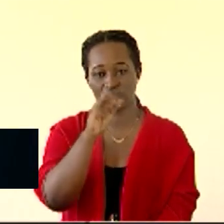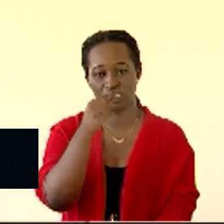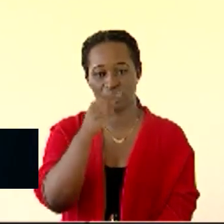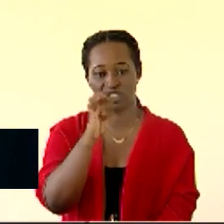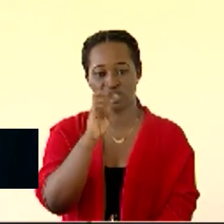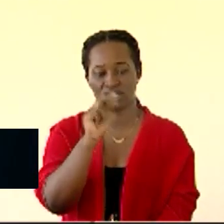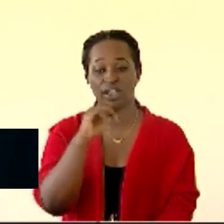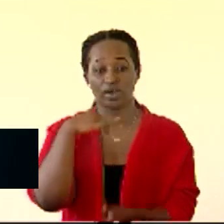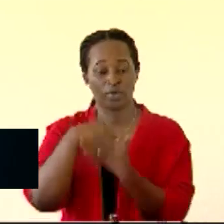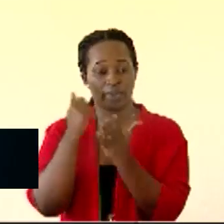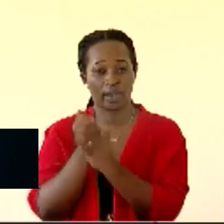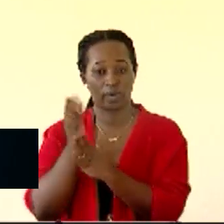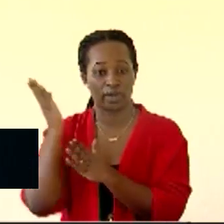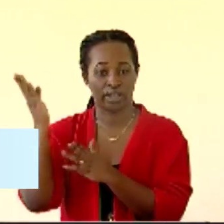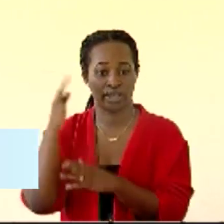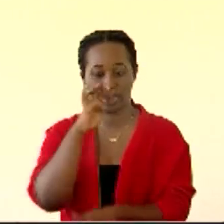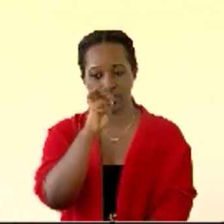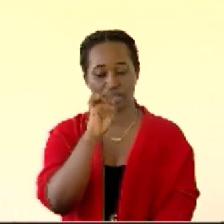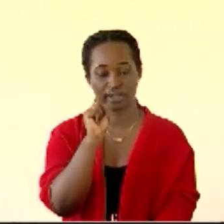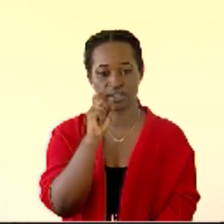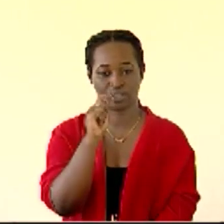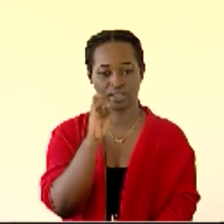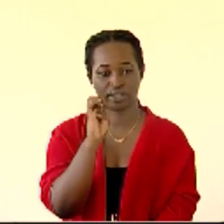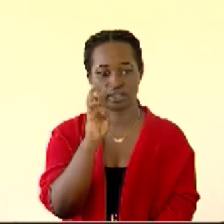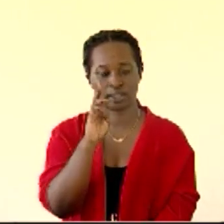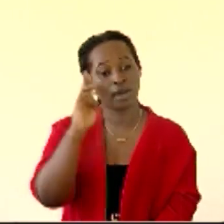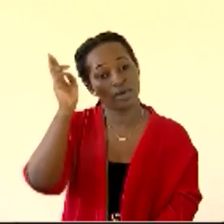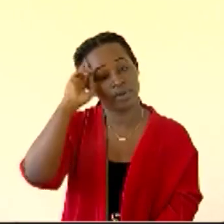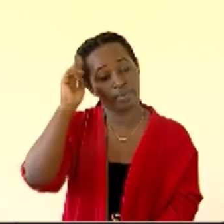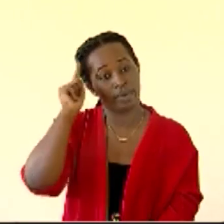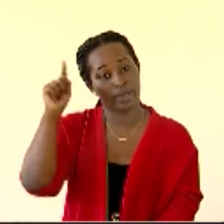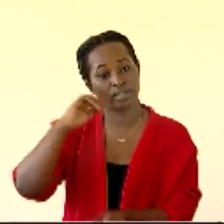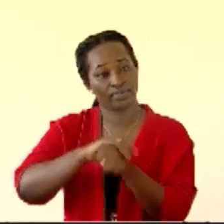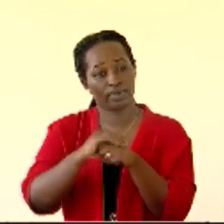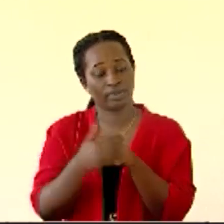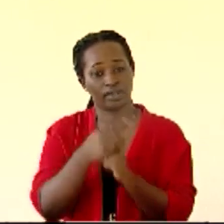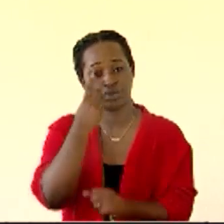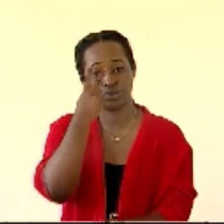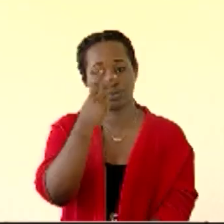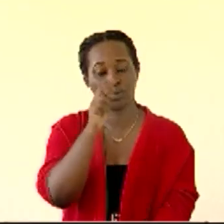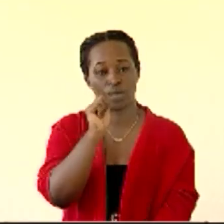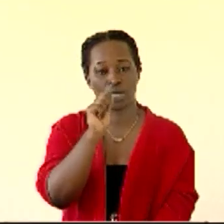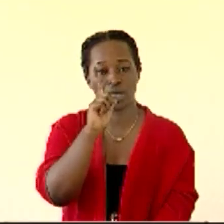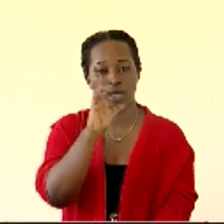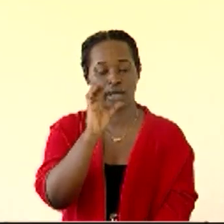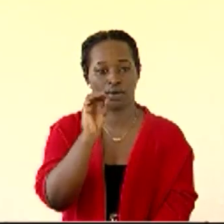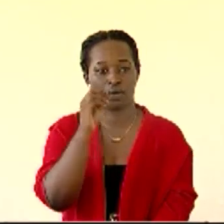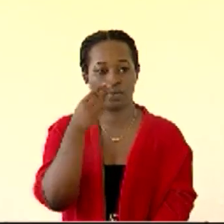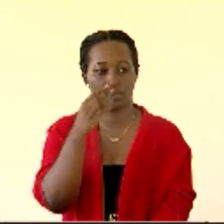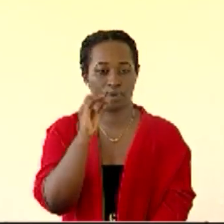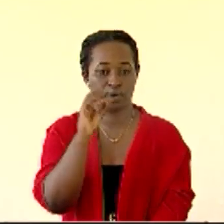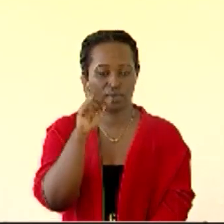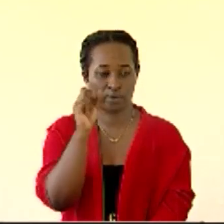Remember, it was formed, it forms two alcohols. This is